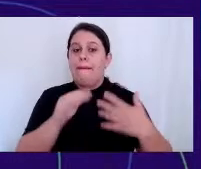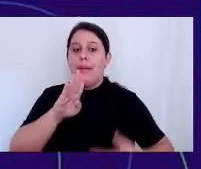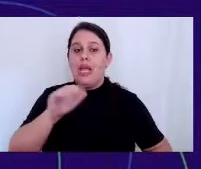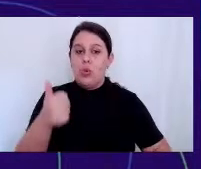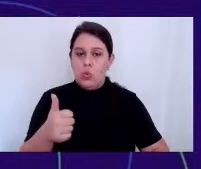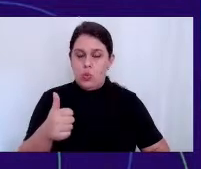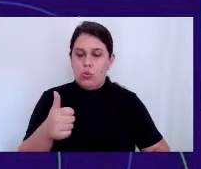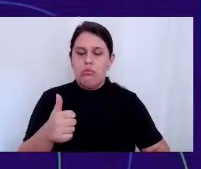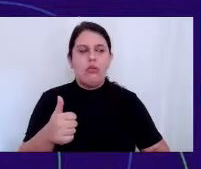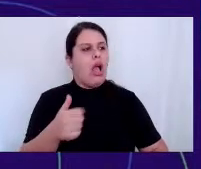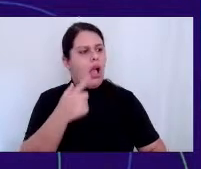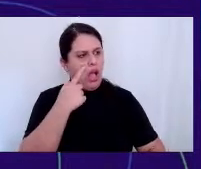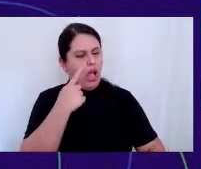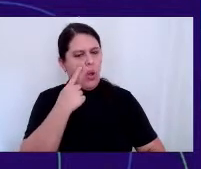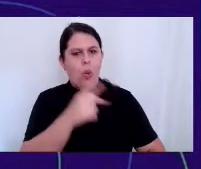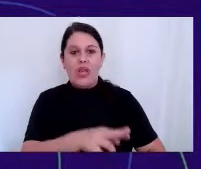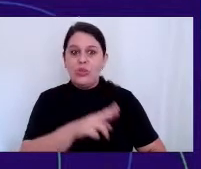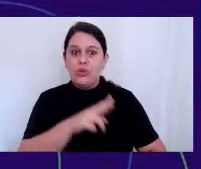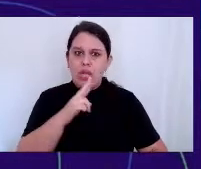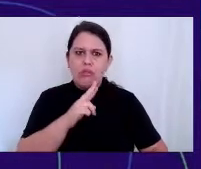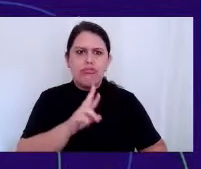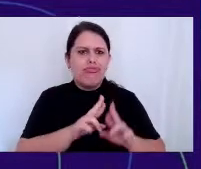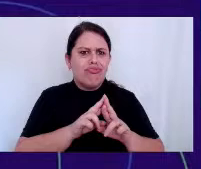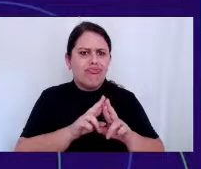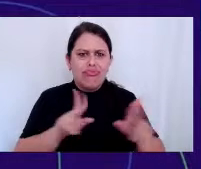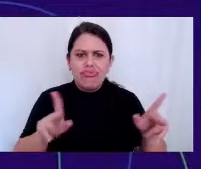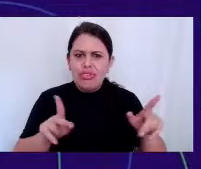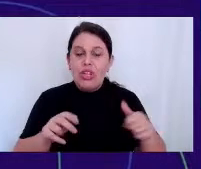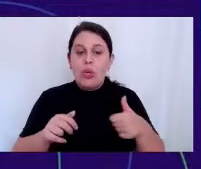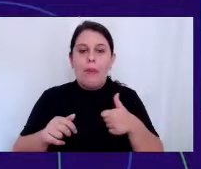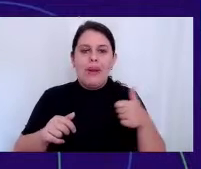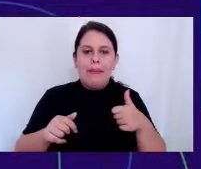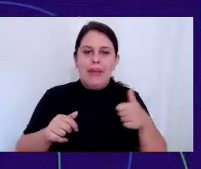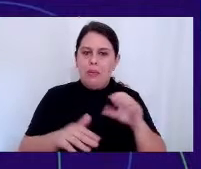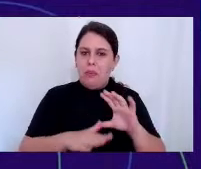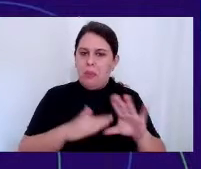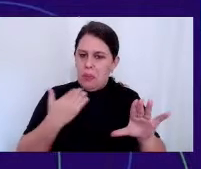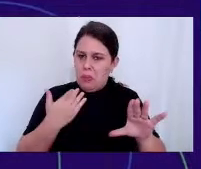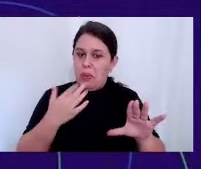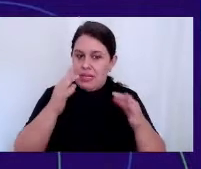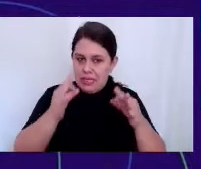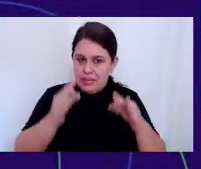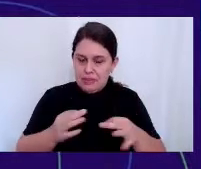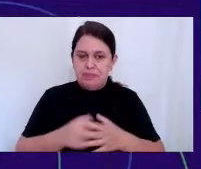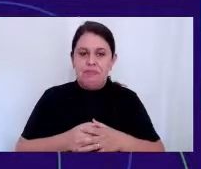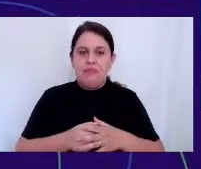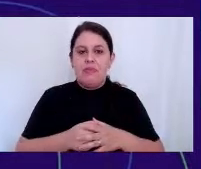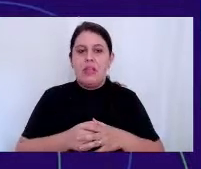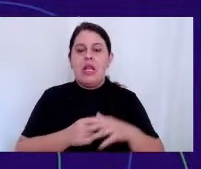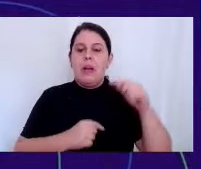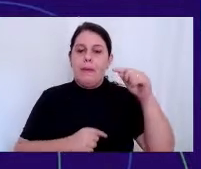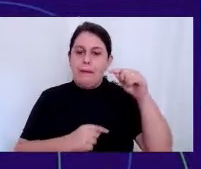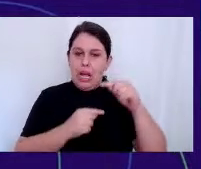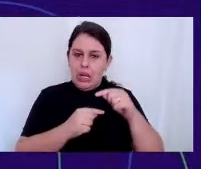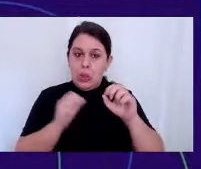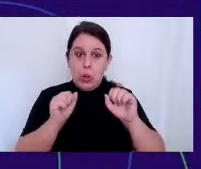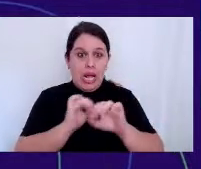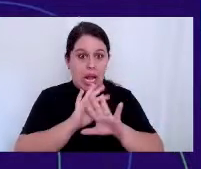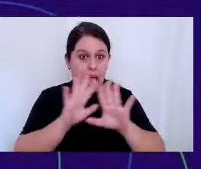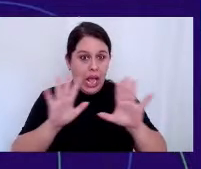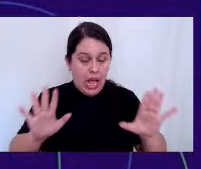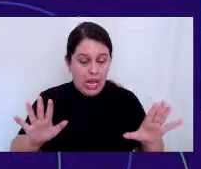was produced, right? So it is shorter, it is clearer, it includes those 2 points of complaint and the